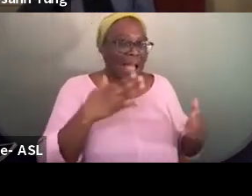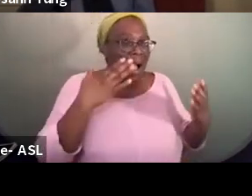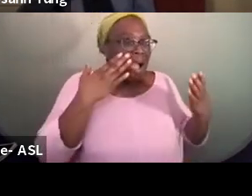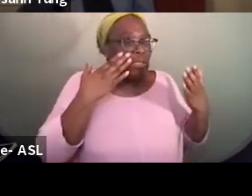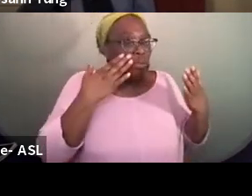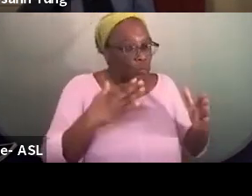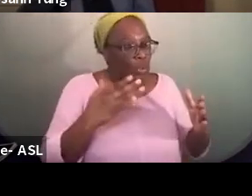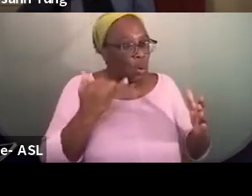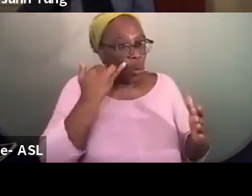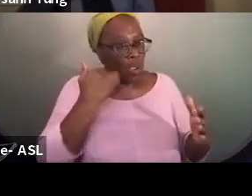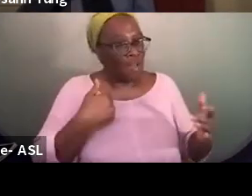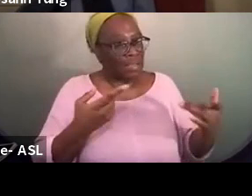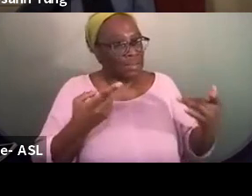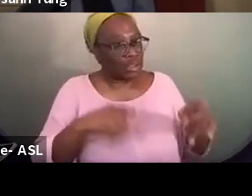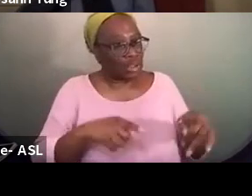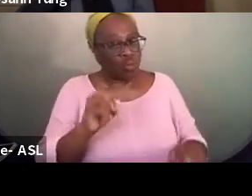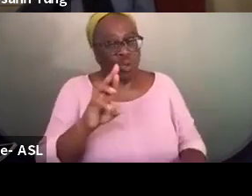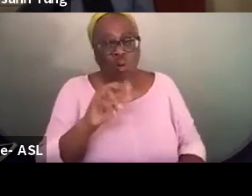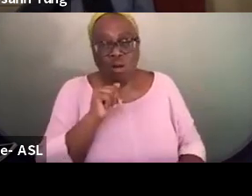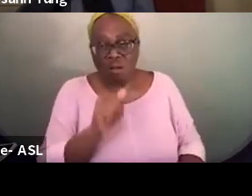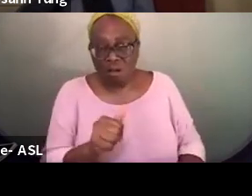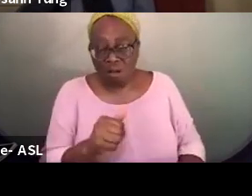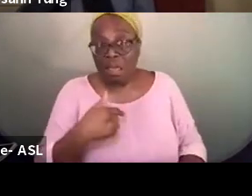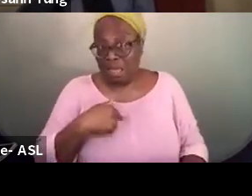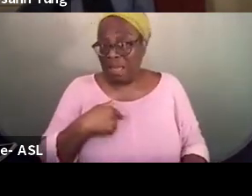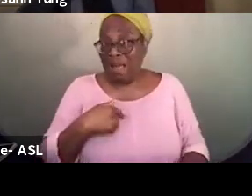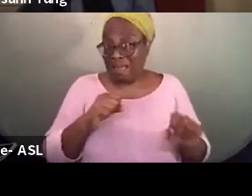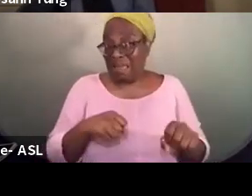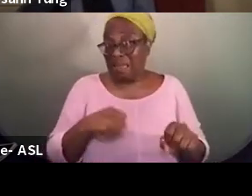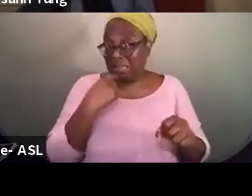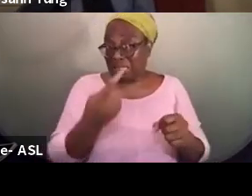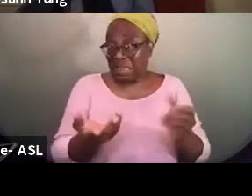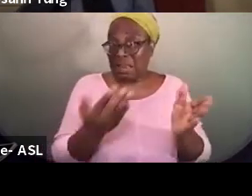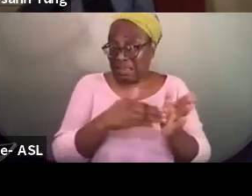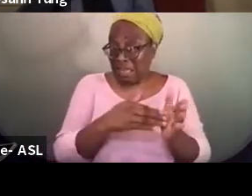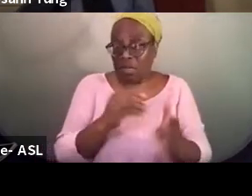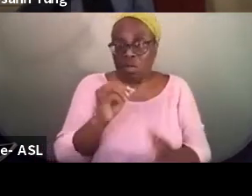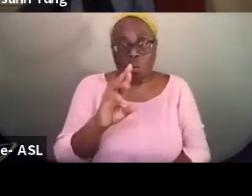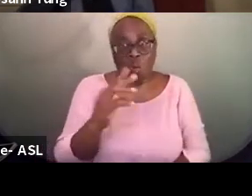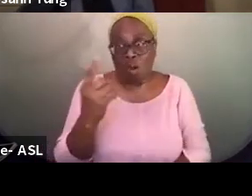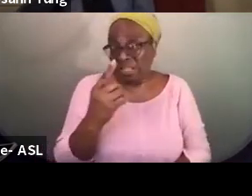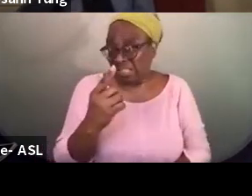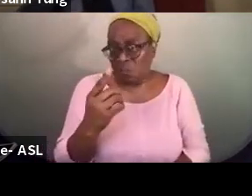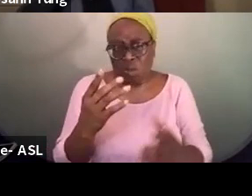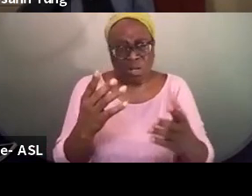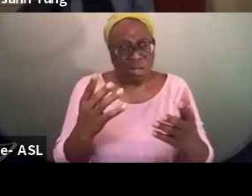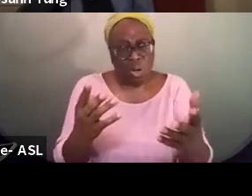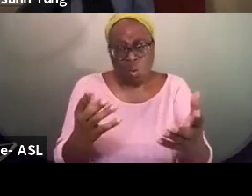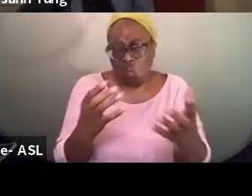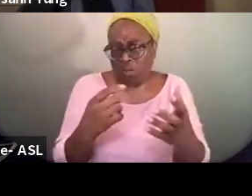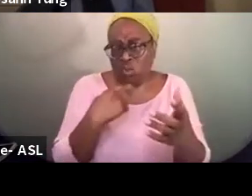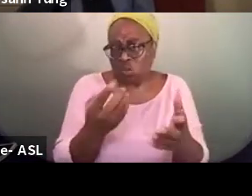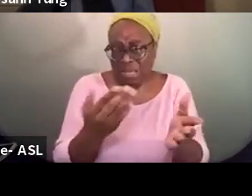sure. No, I can okay. repeat. Would you like, I can repeat. It's based, or if someone else who heard it wants to repeat it, it's fine. What